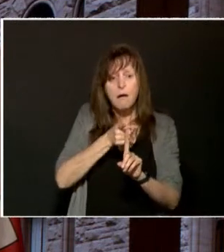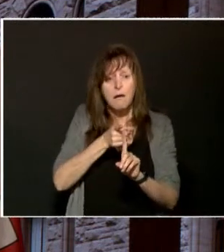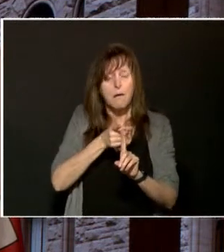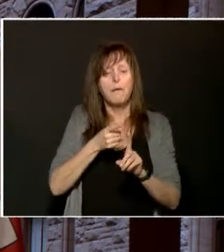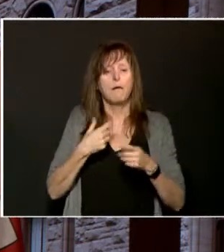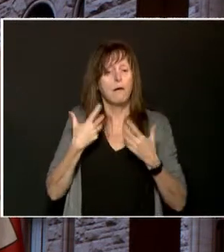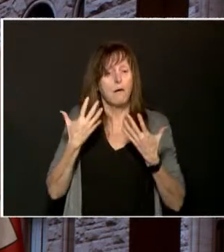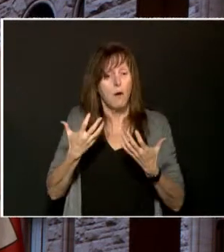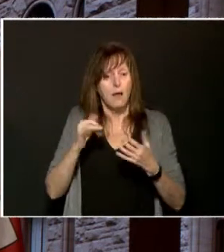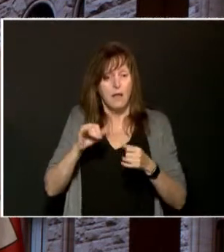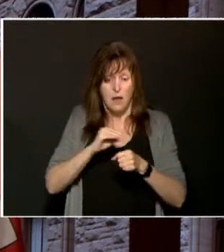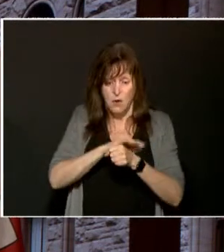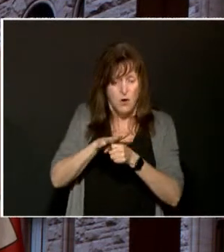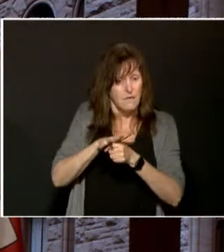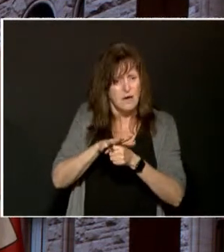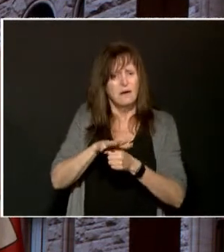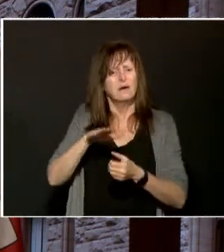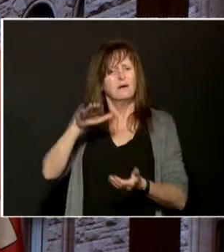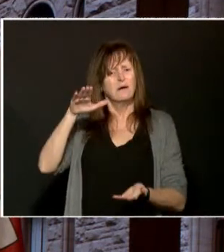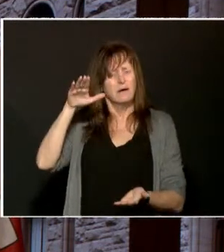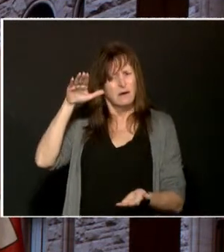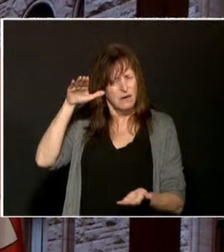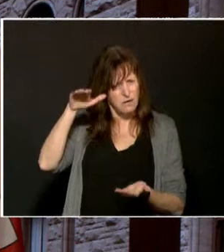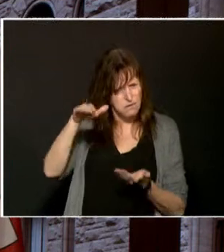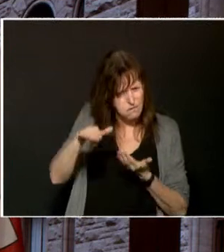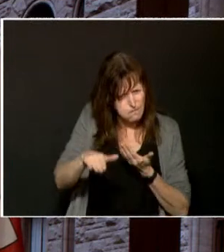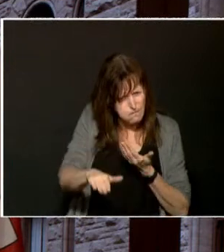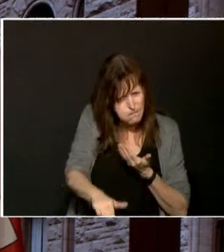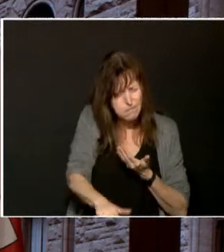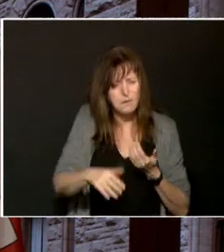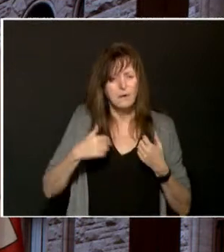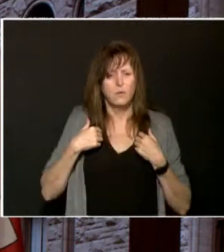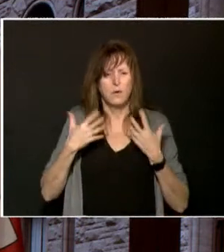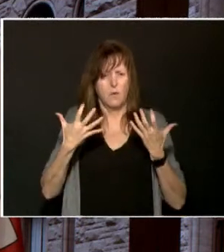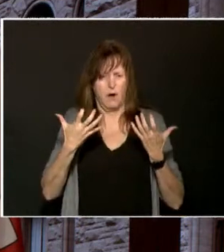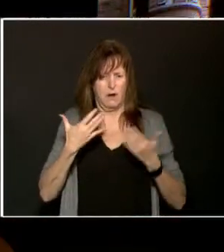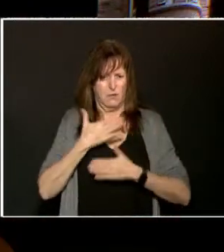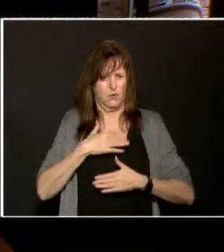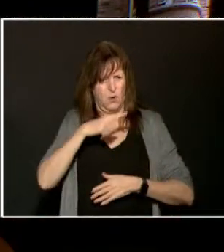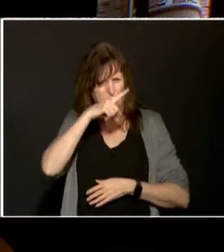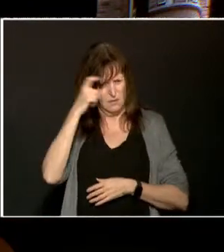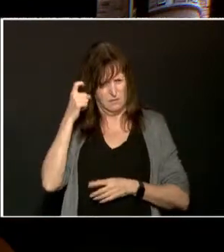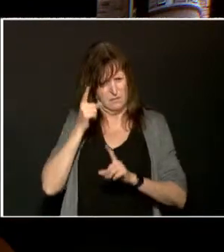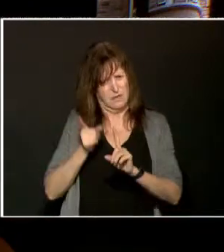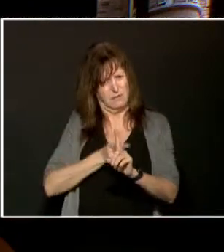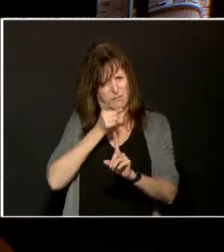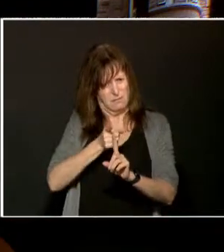and you need to get your vaccine. That's the bottom line. Thanks, everyone.